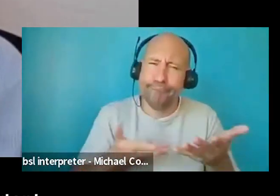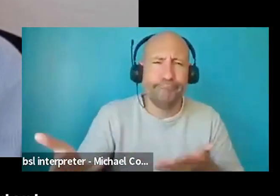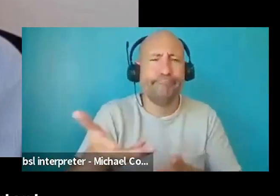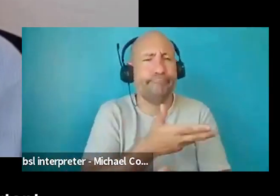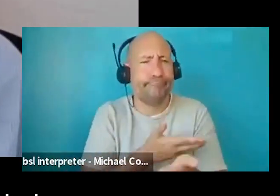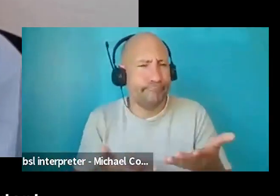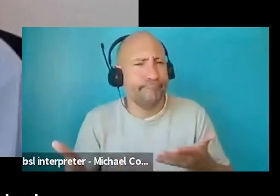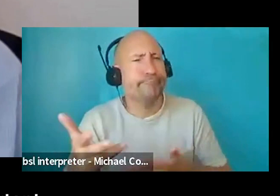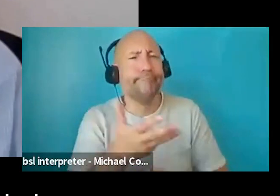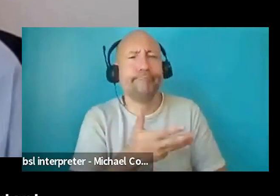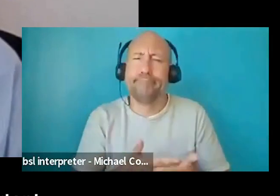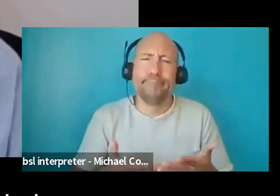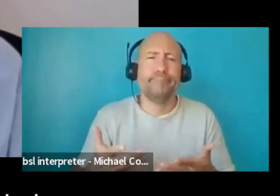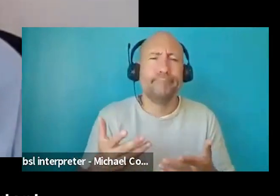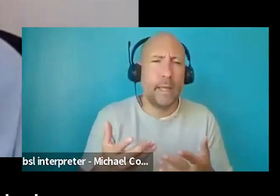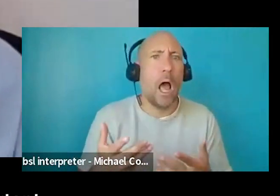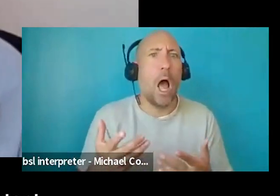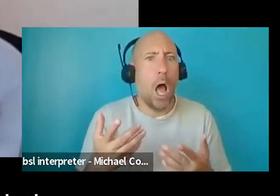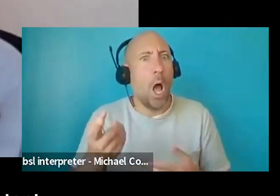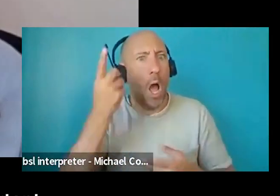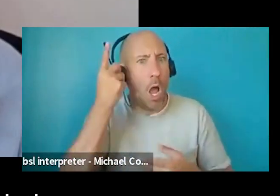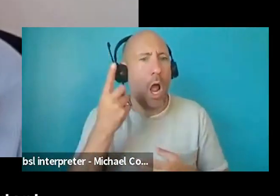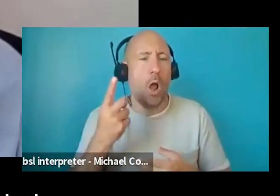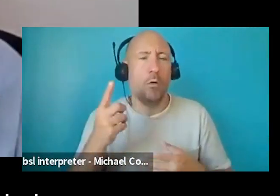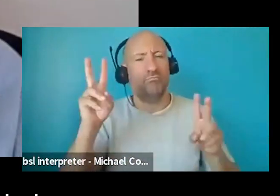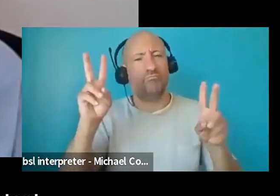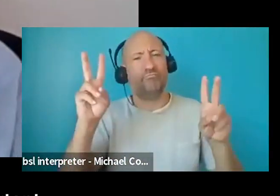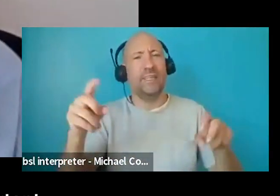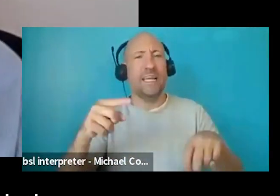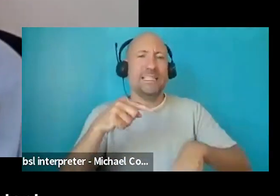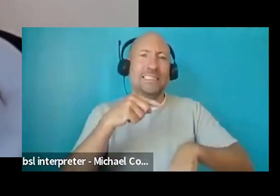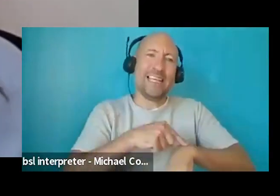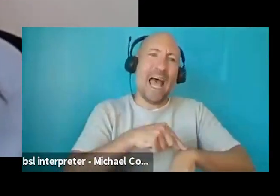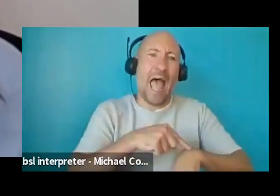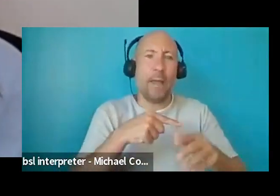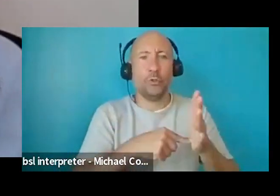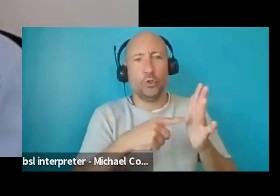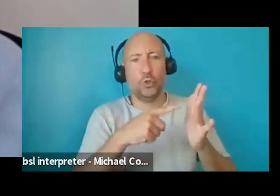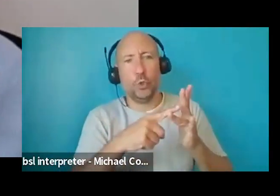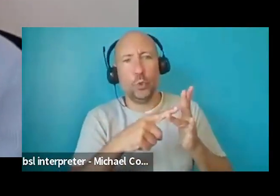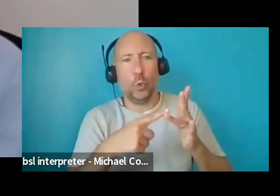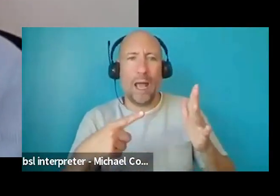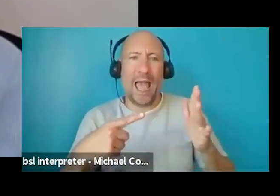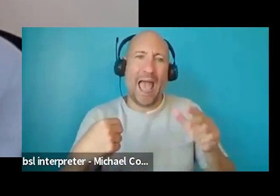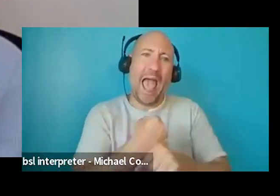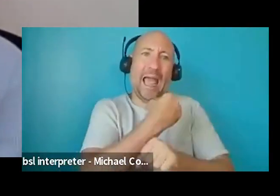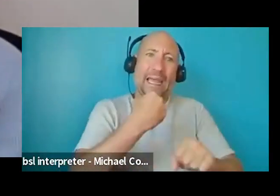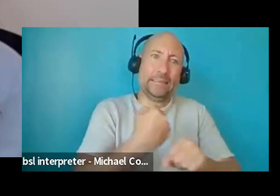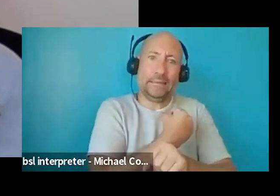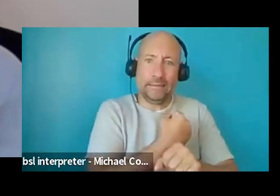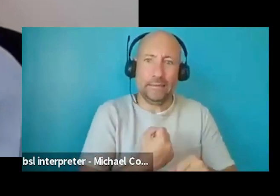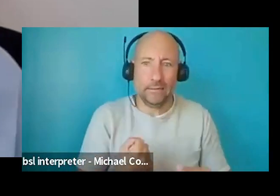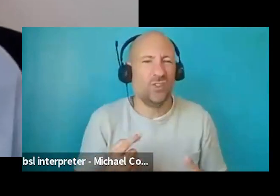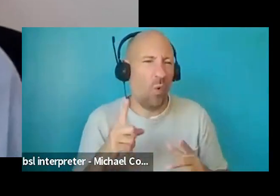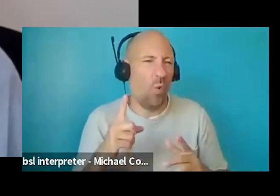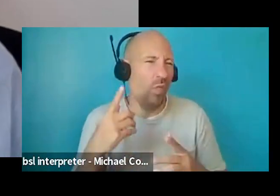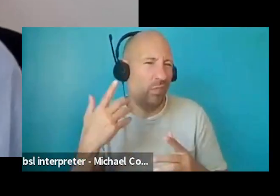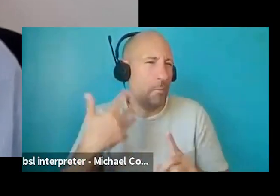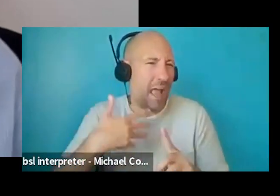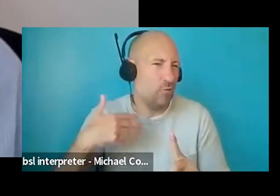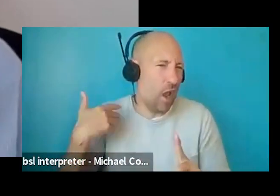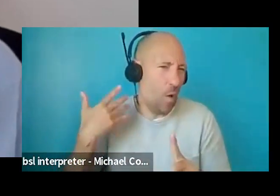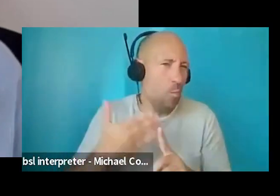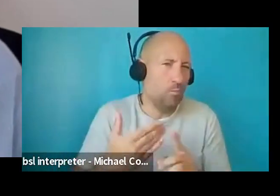also Time to Act was an important source of these reflections. So this is the background, plus